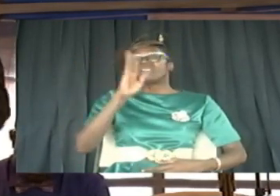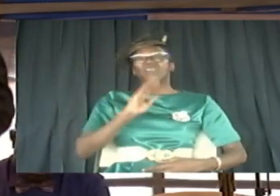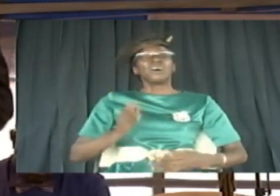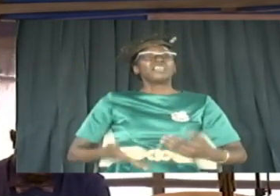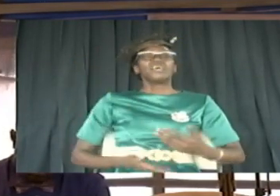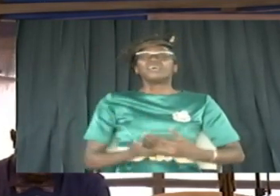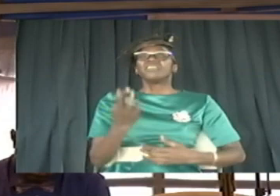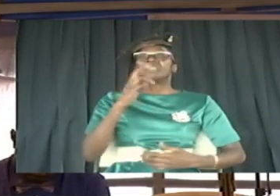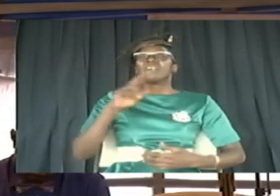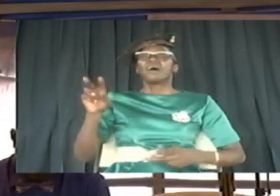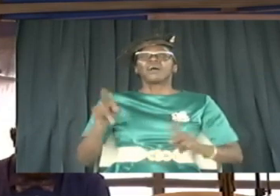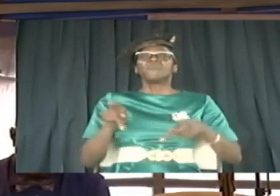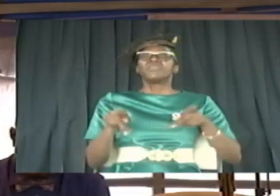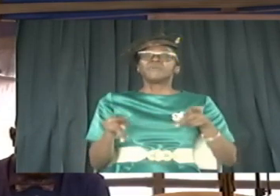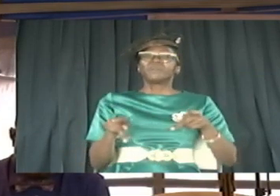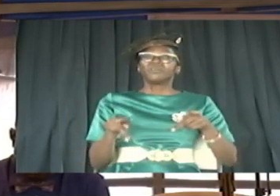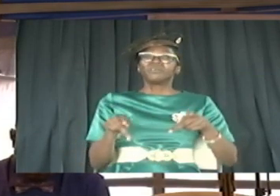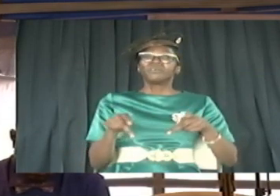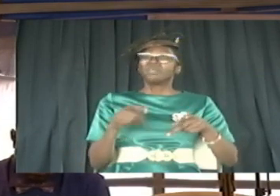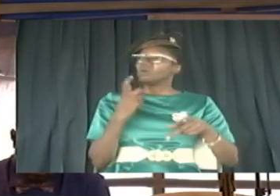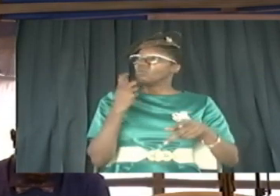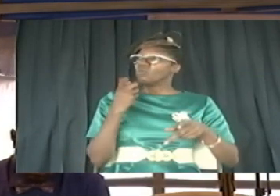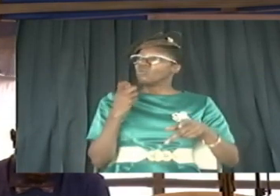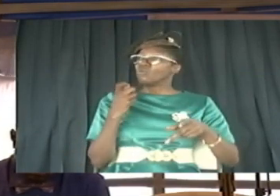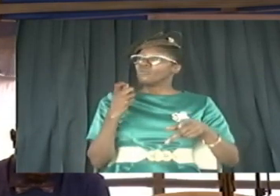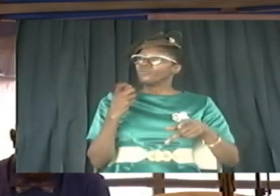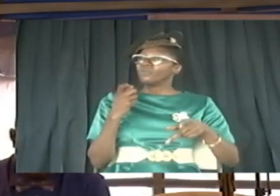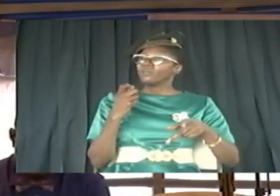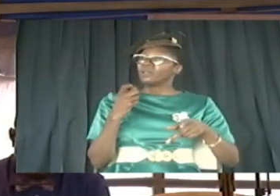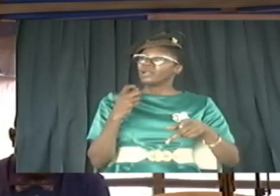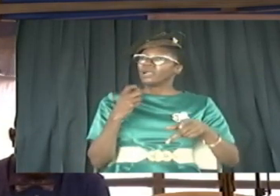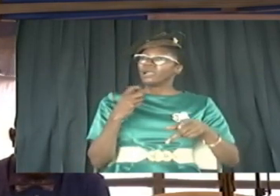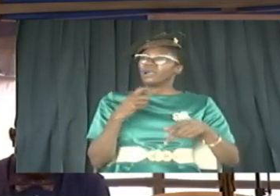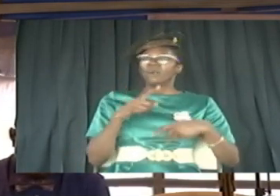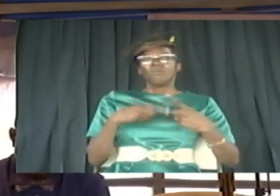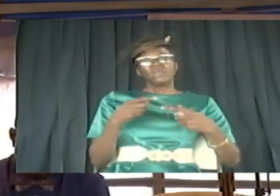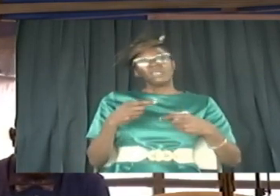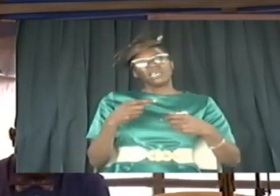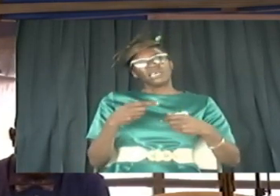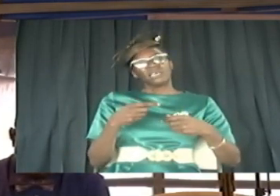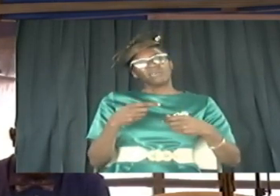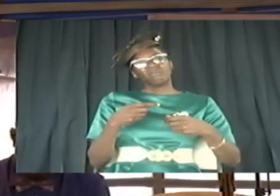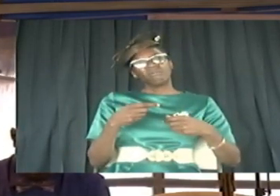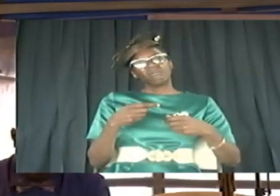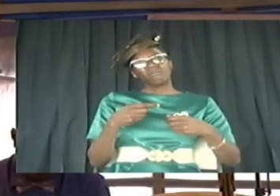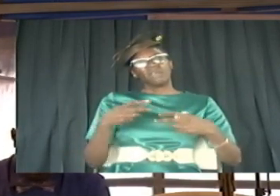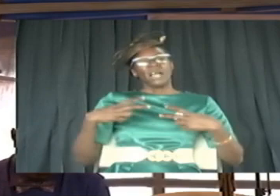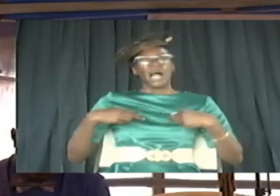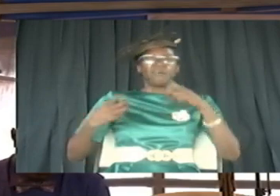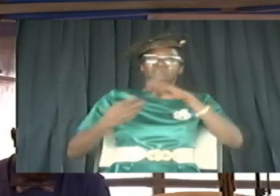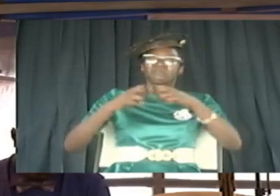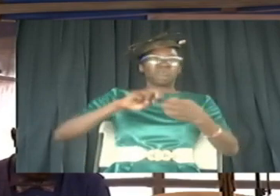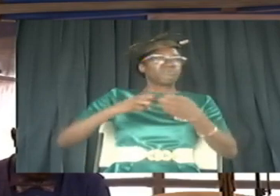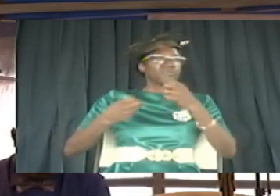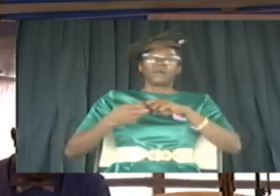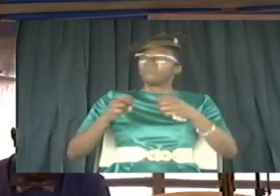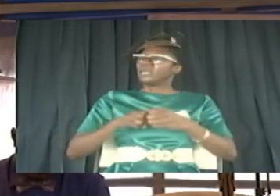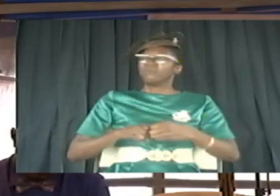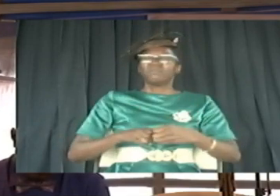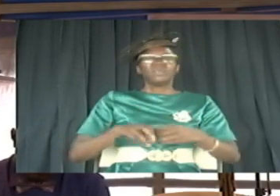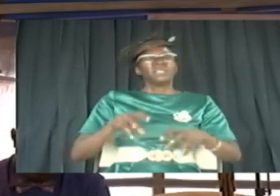folks who, when they come under a little bit of pressure, they buckle to the pressure and say, God